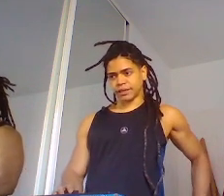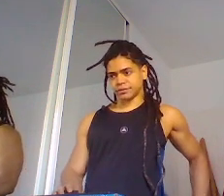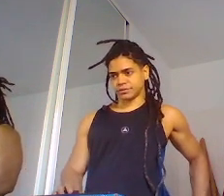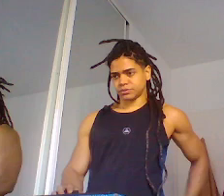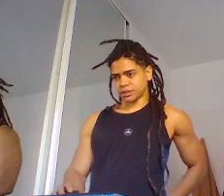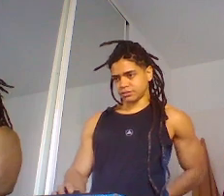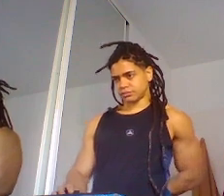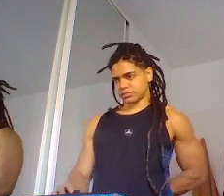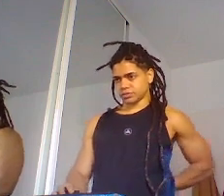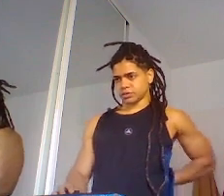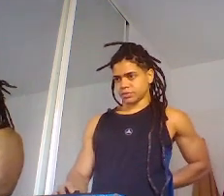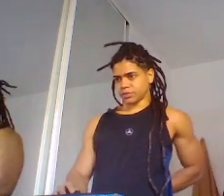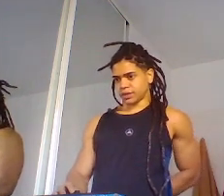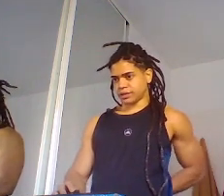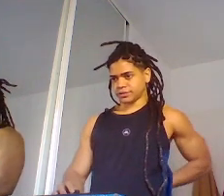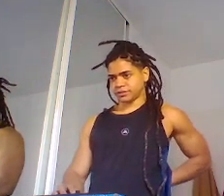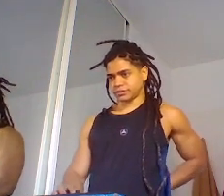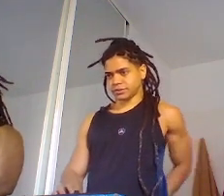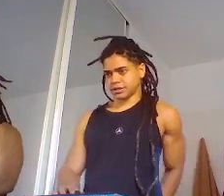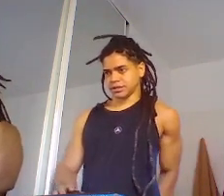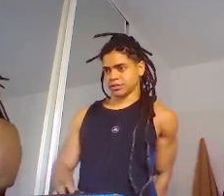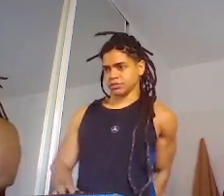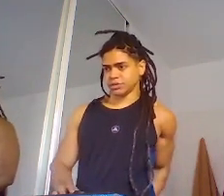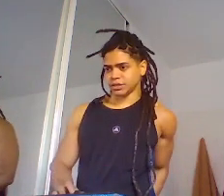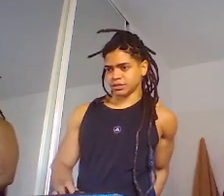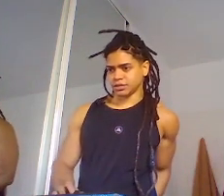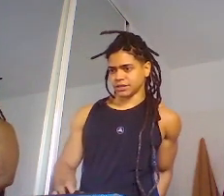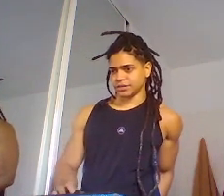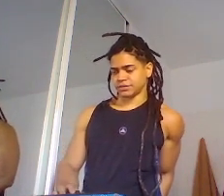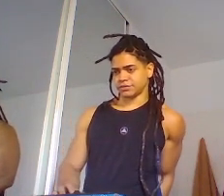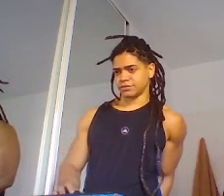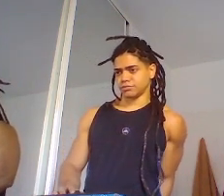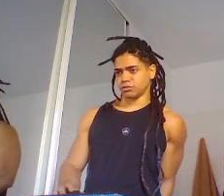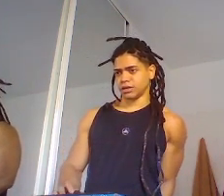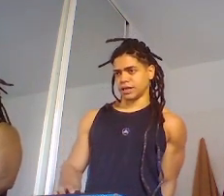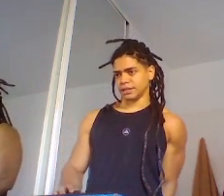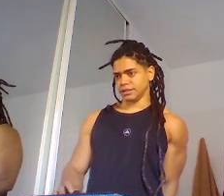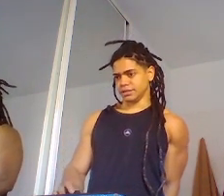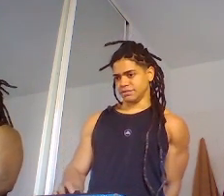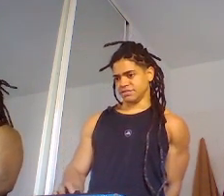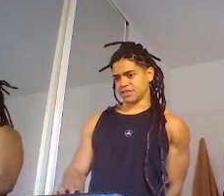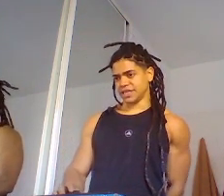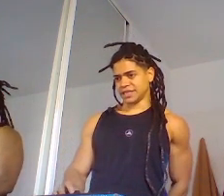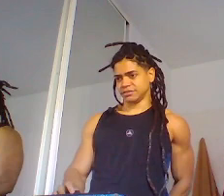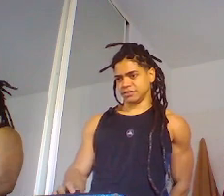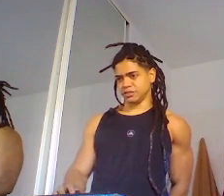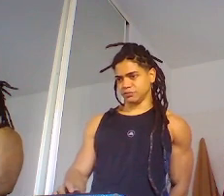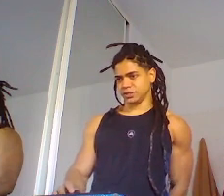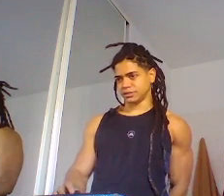long-term assets, right? Long-term assets, looking is more like the